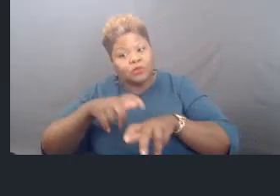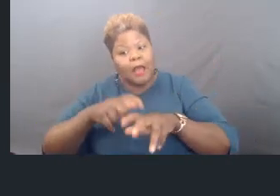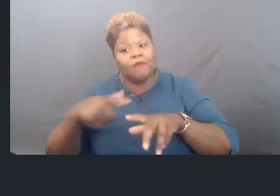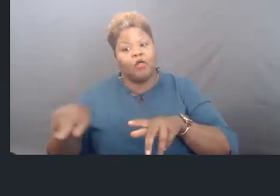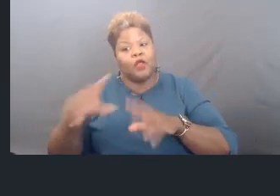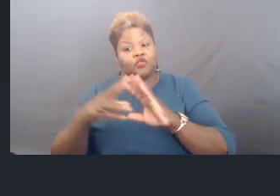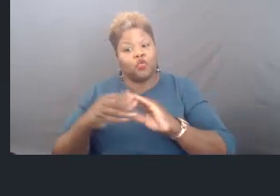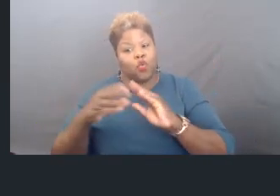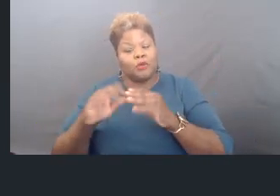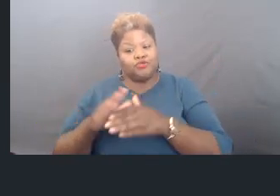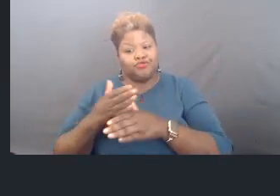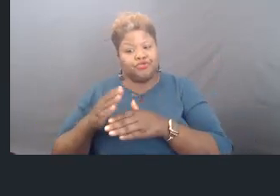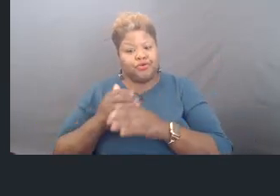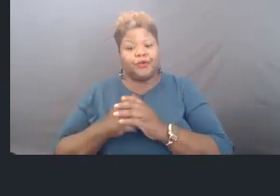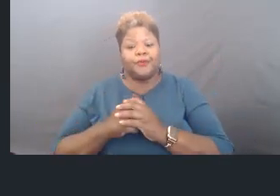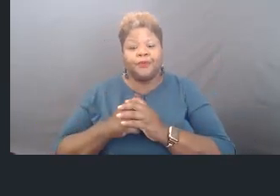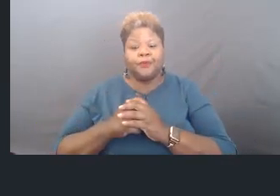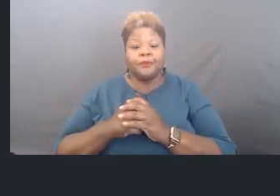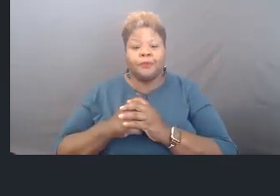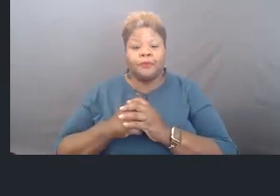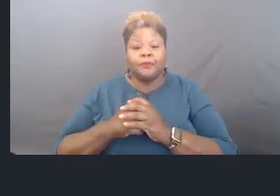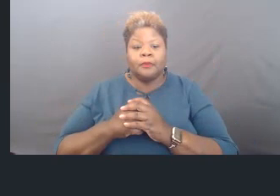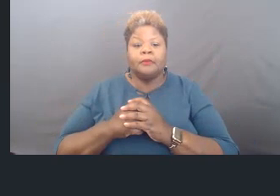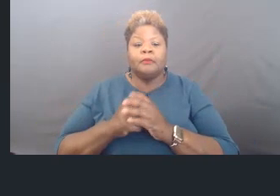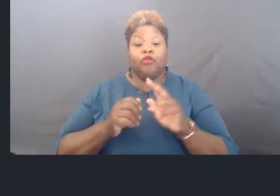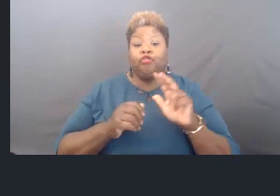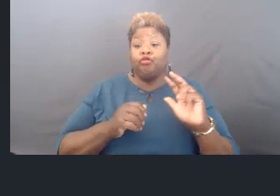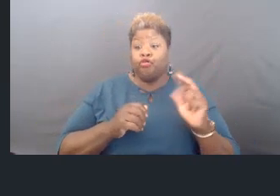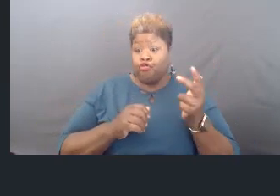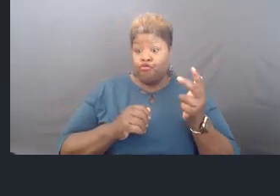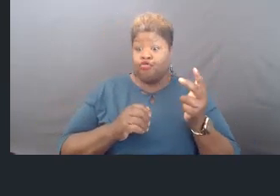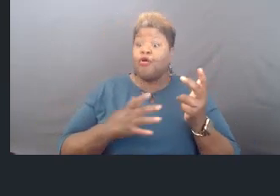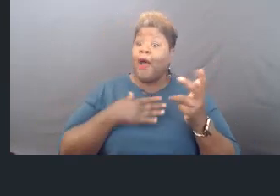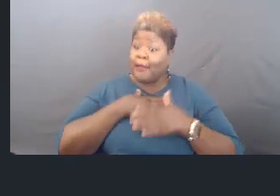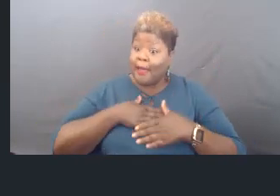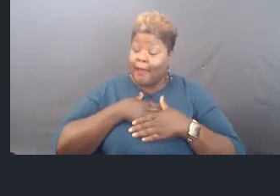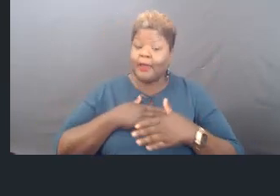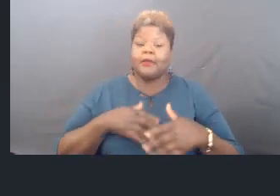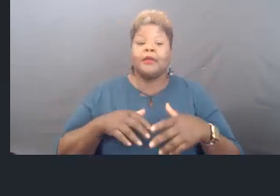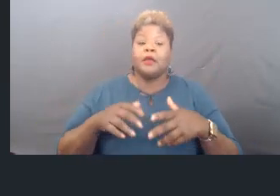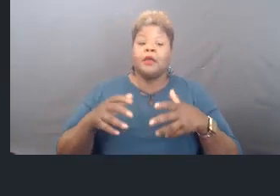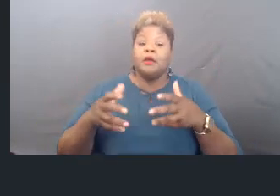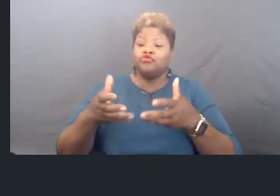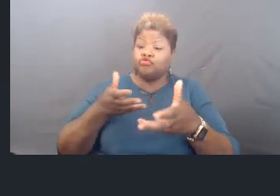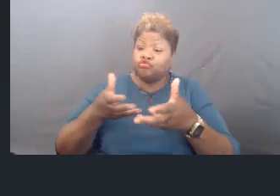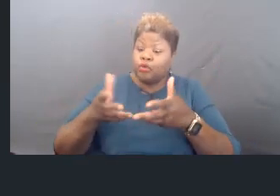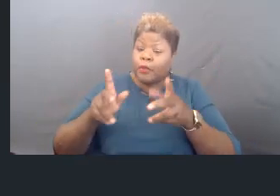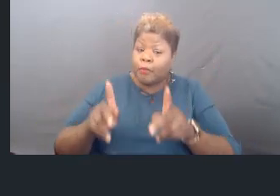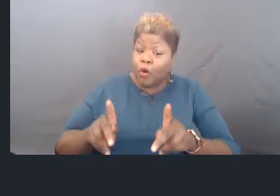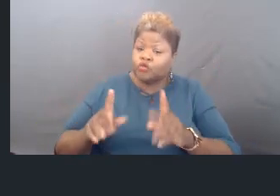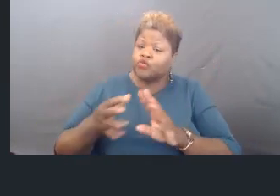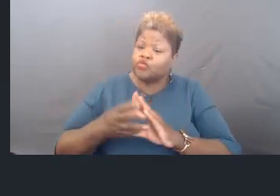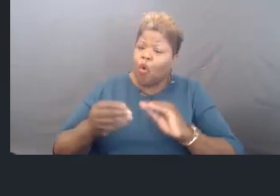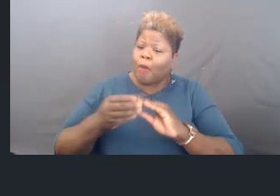So this is another tactic that I like to use, which is treat each person involved like an influencer who could speak to the unique experience of their